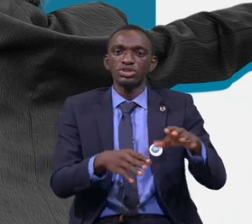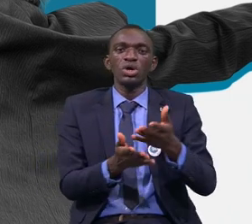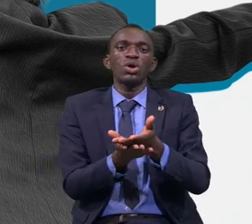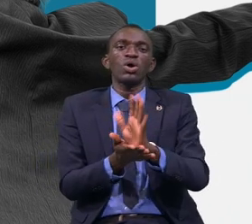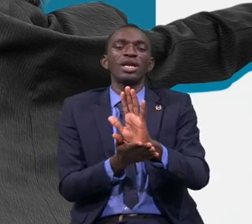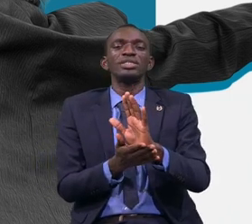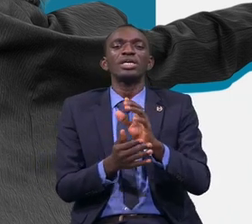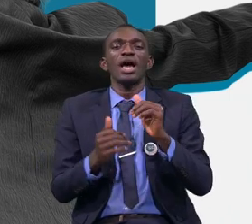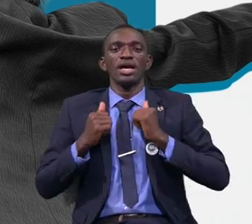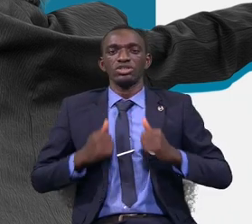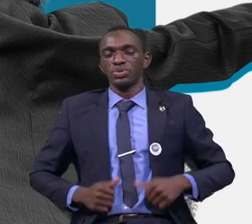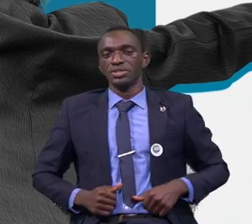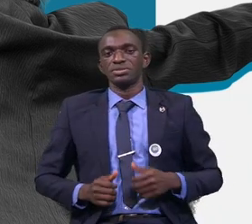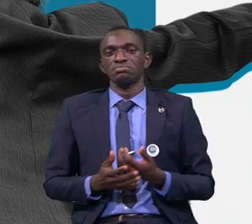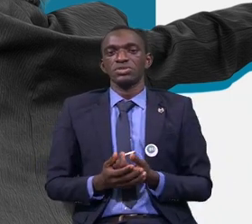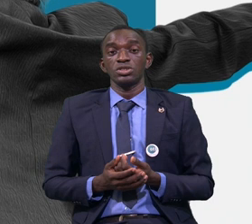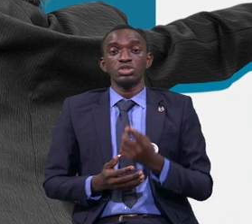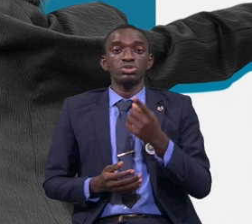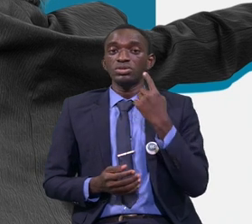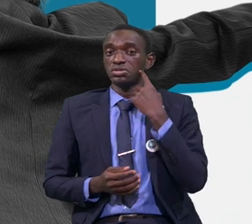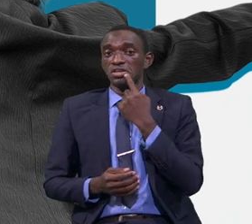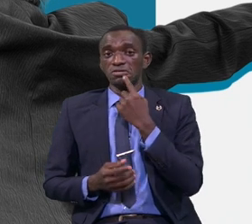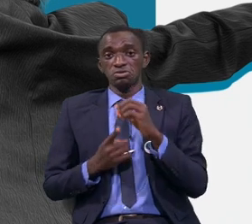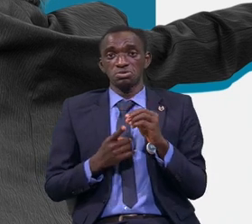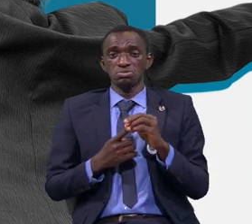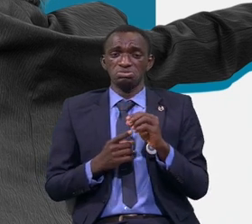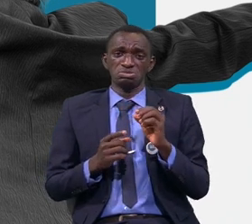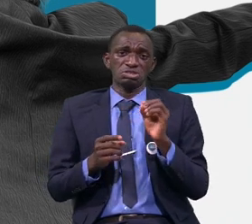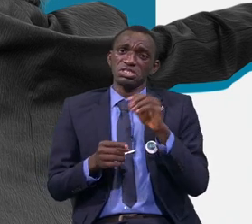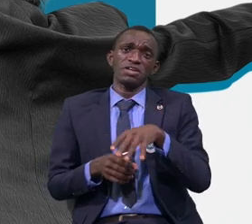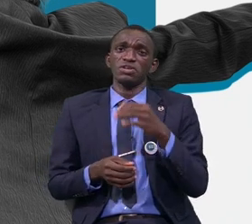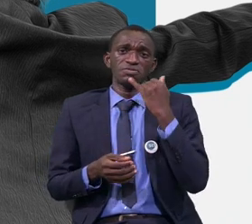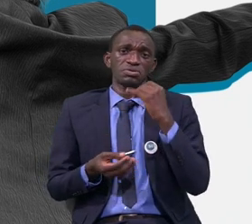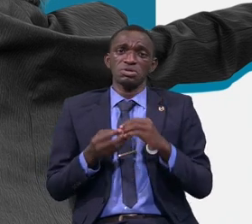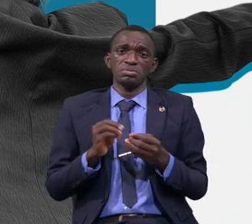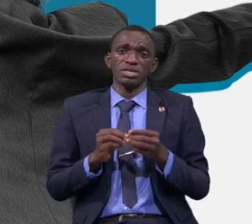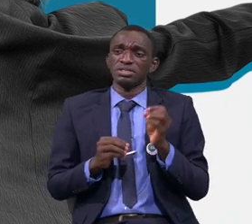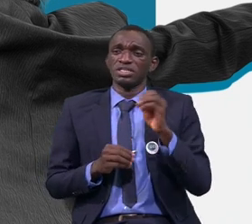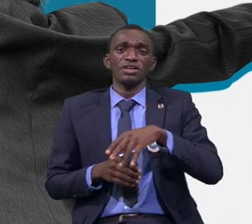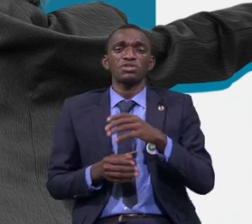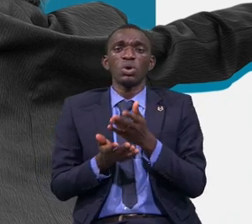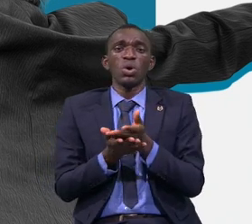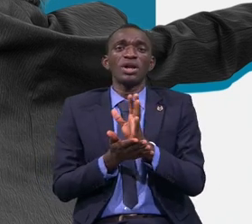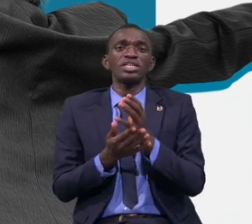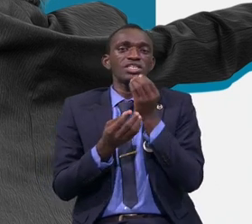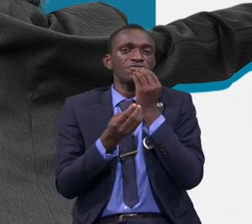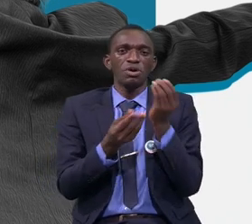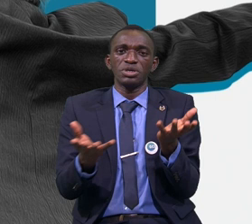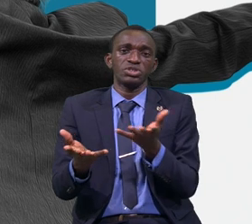Manoka? Give us your quarter. Are you in Douala 4? Bonandale,